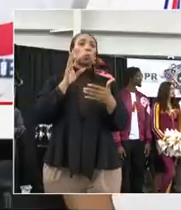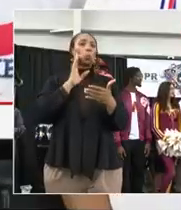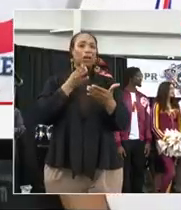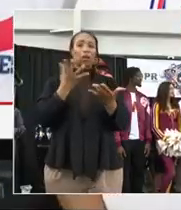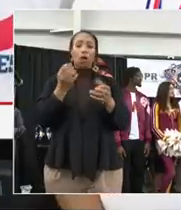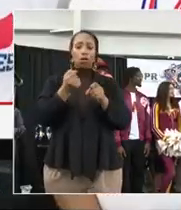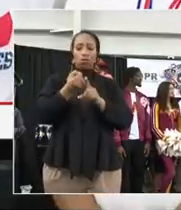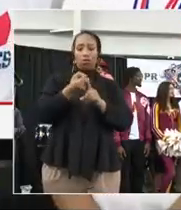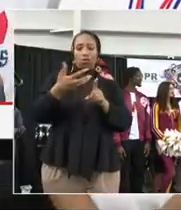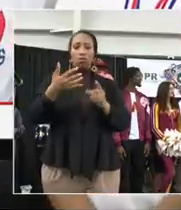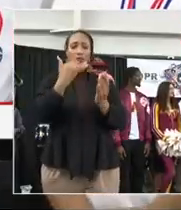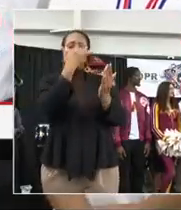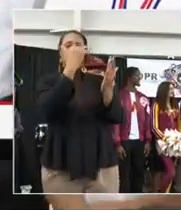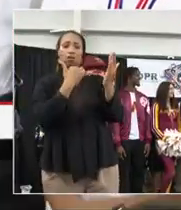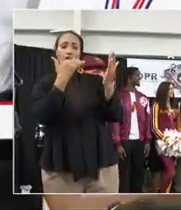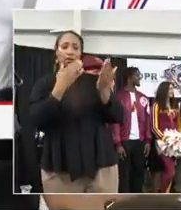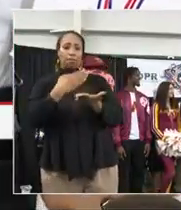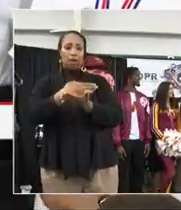Congress messed up.